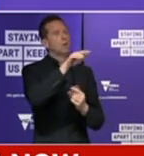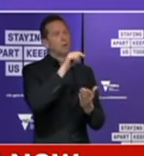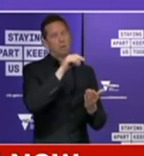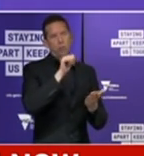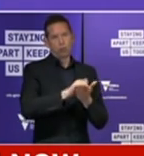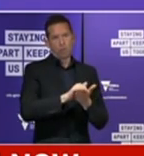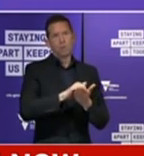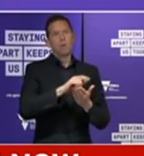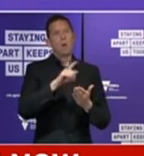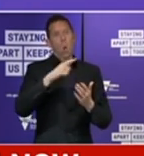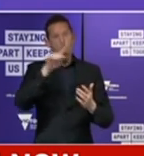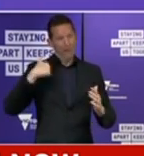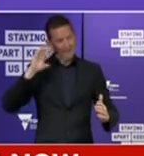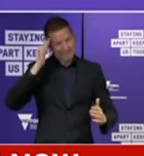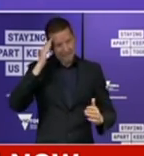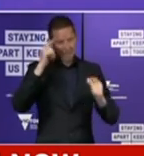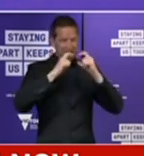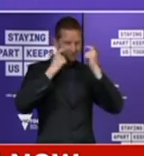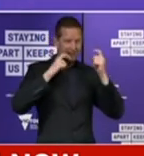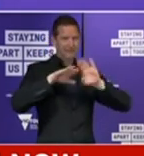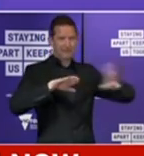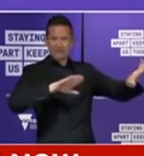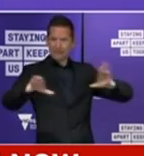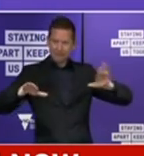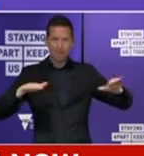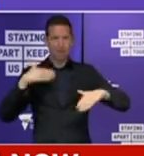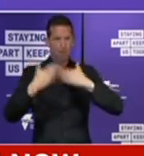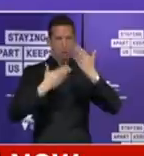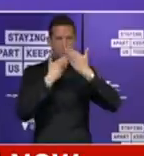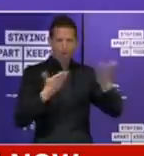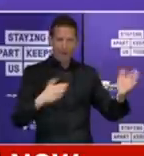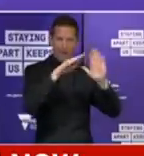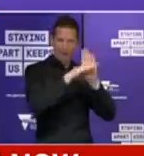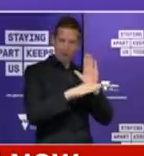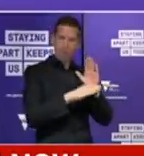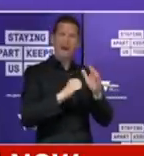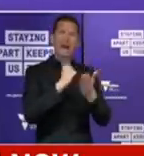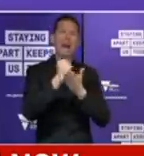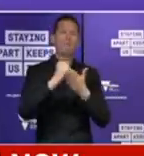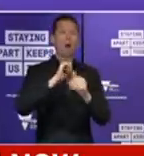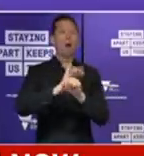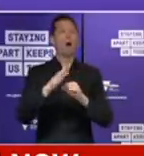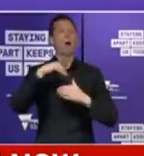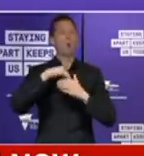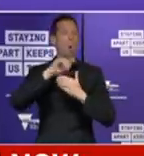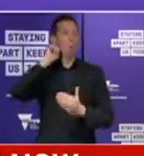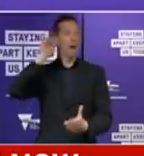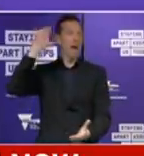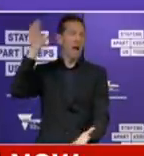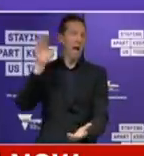we all stay the course. And as they continue to fall, we'll have more options than we otherwise would. And the key point here